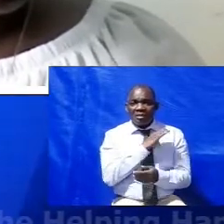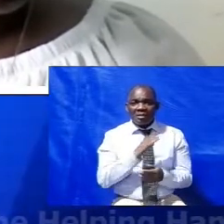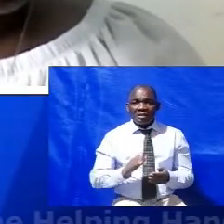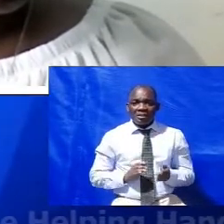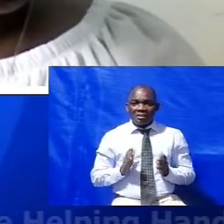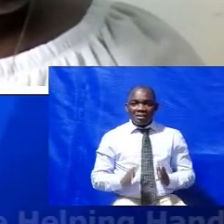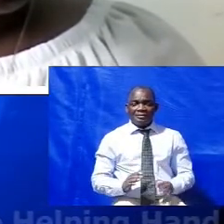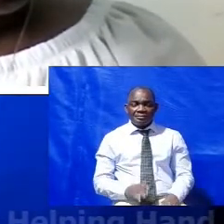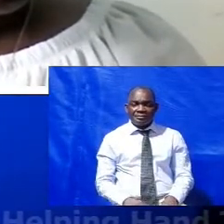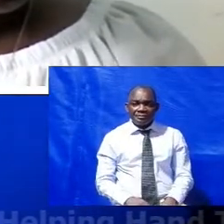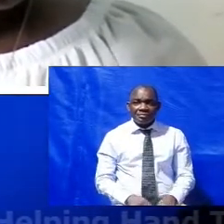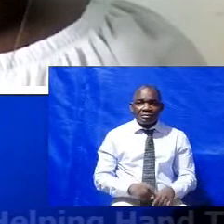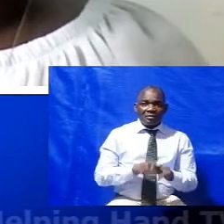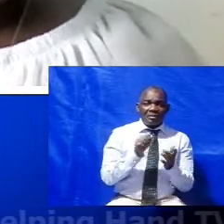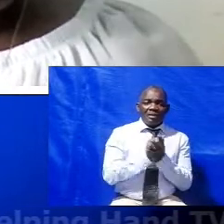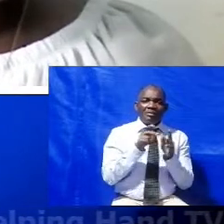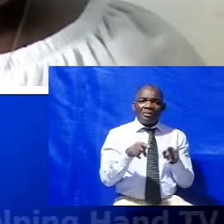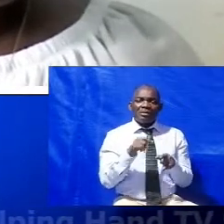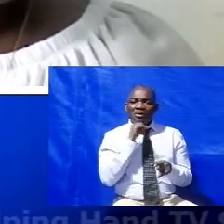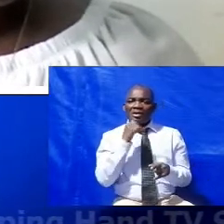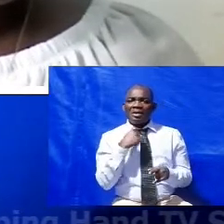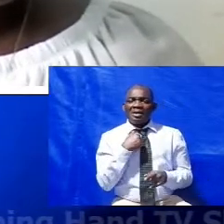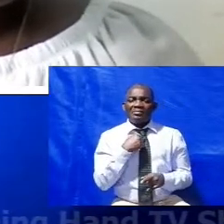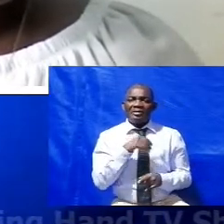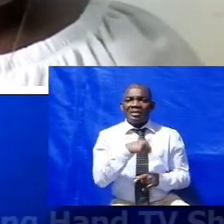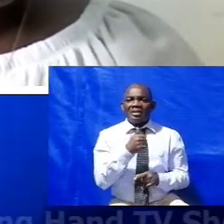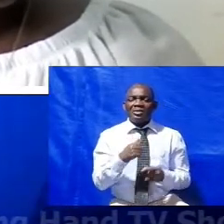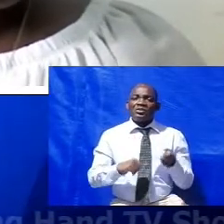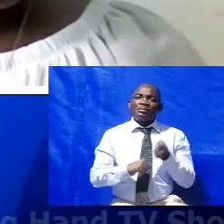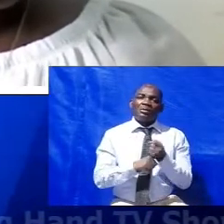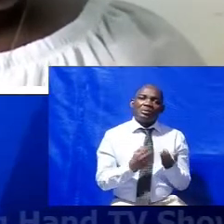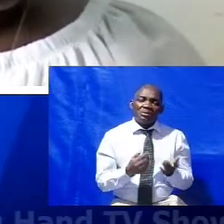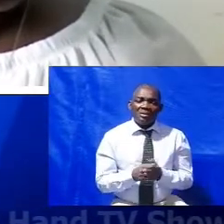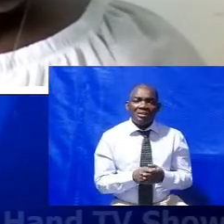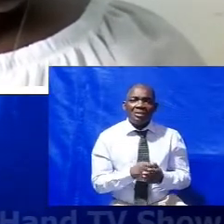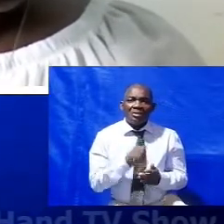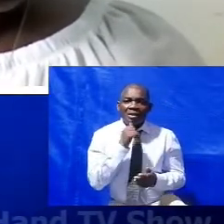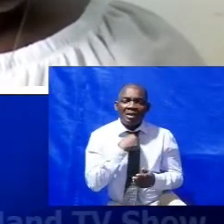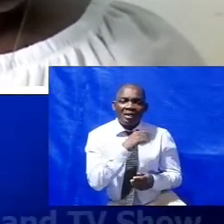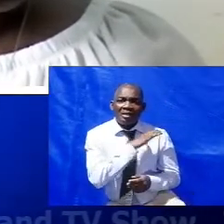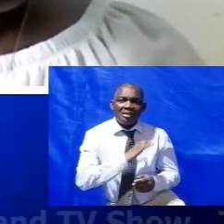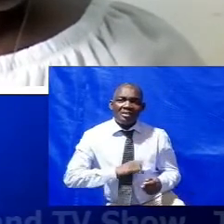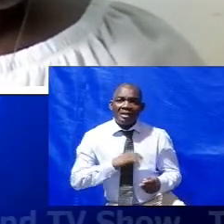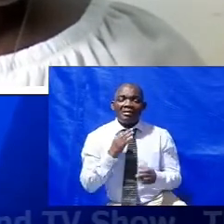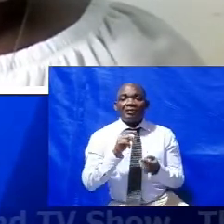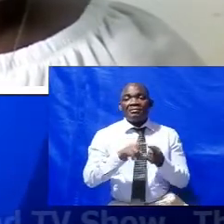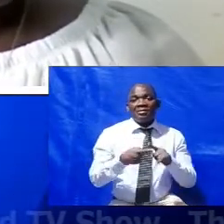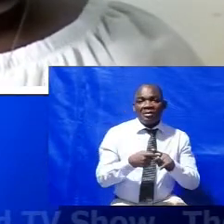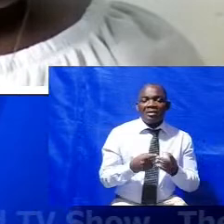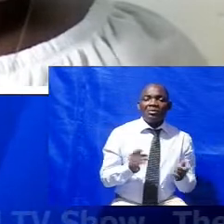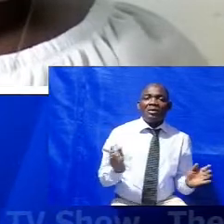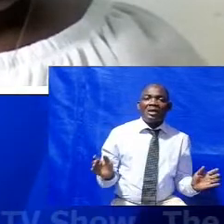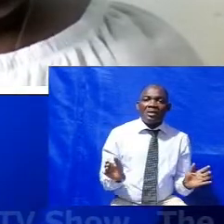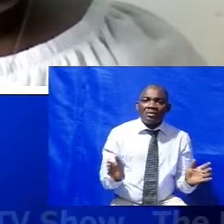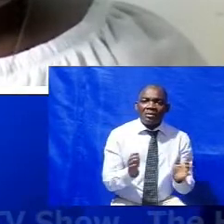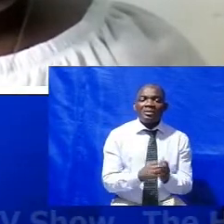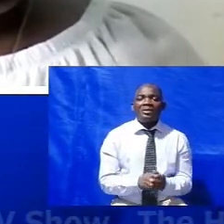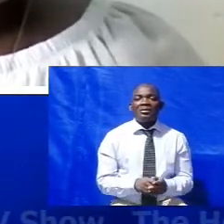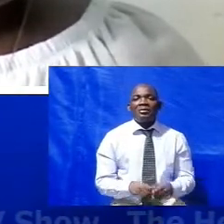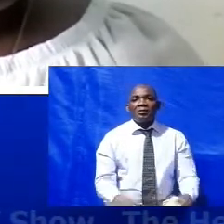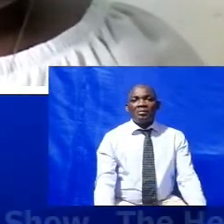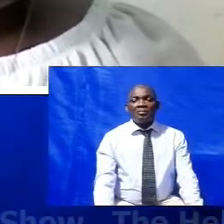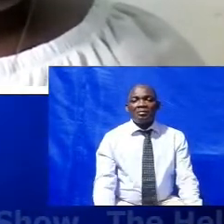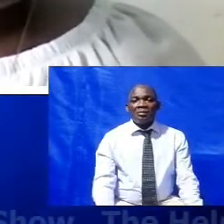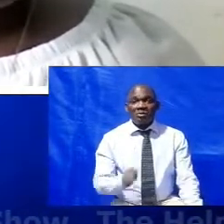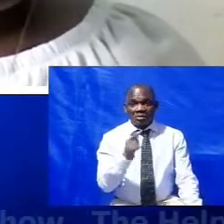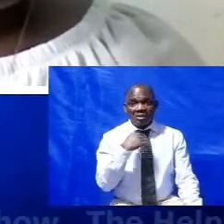person might be a Christian, but the person doesn't have any support group, any Christian friends around them to encourage